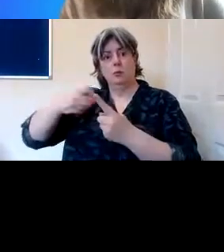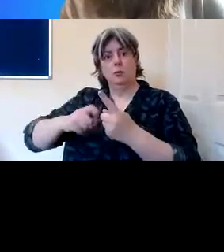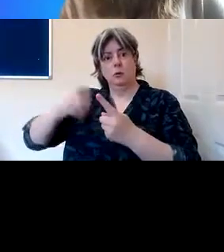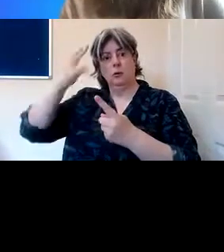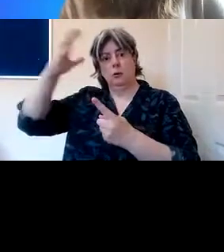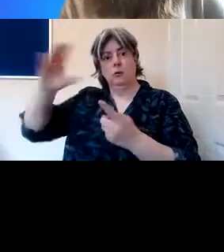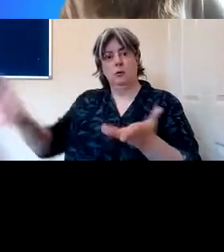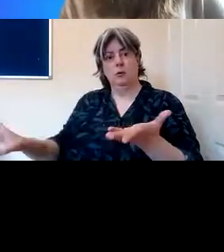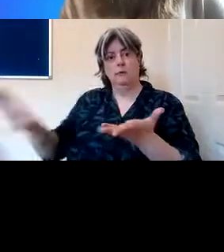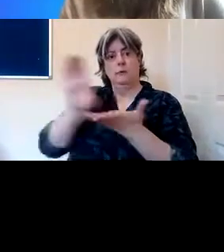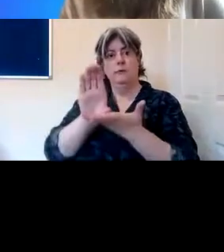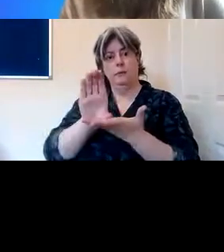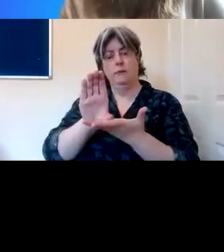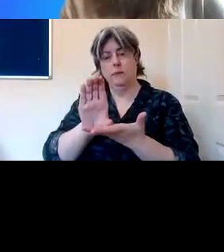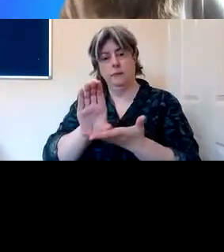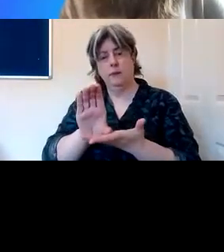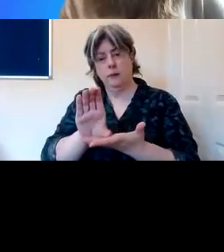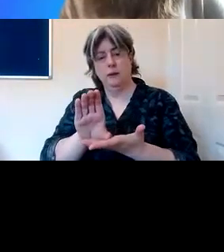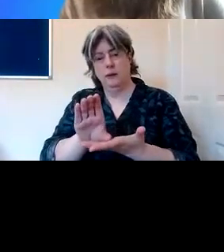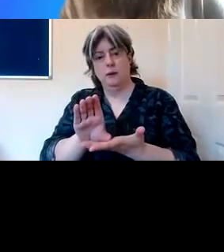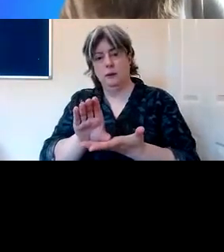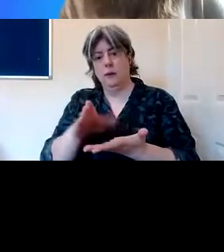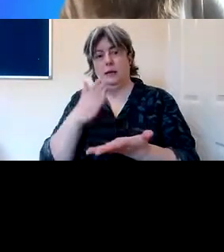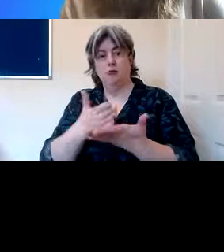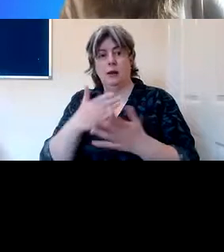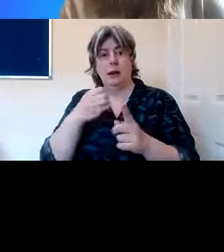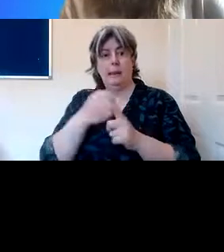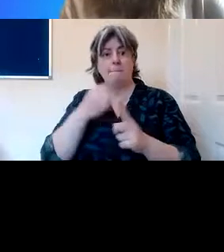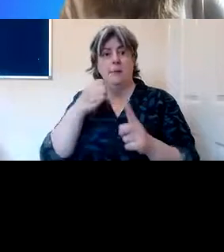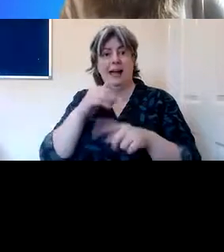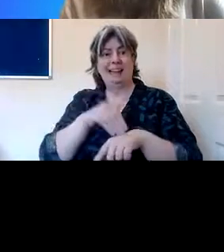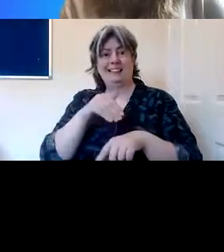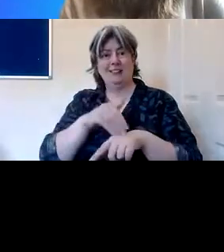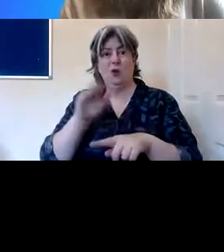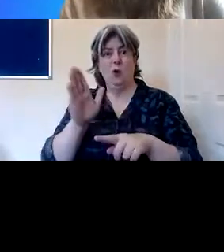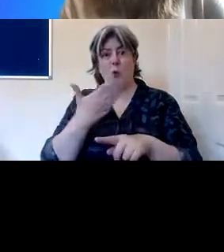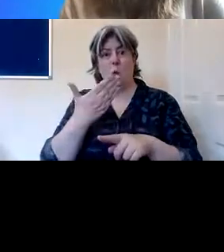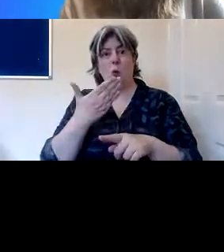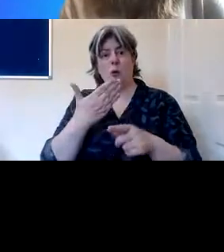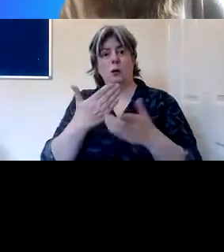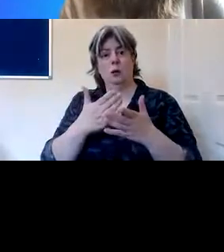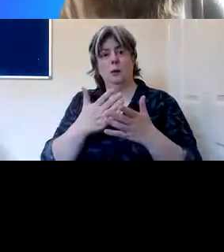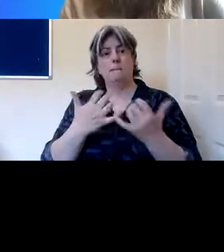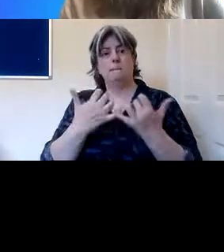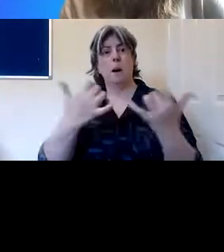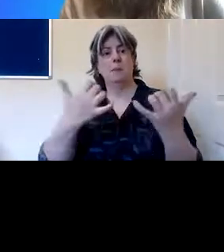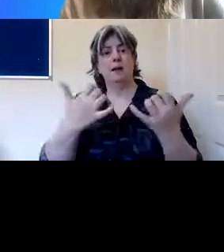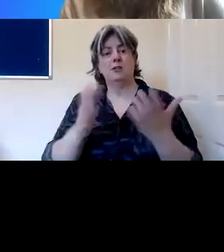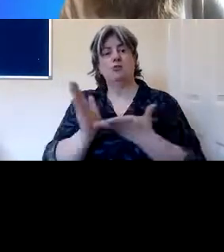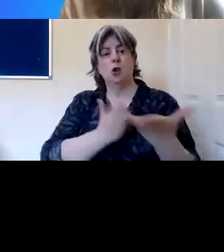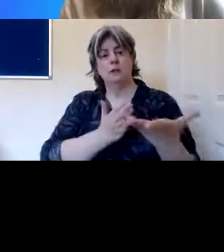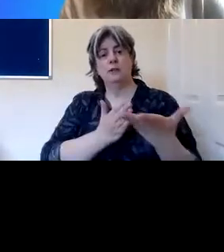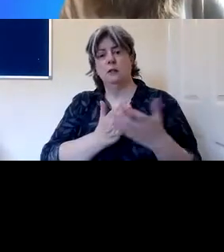has been cut, and that has had this real impact on all public services, and education has not been exempt from that. That is not the situation we want to